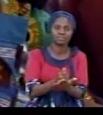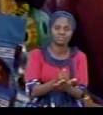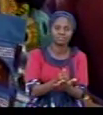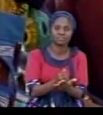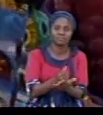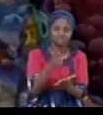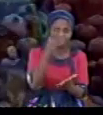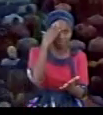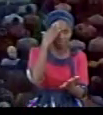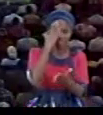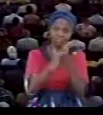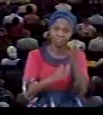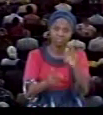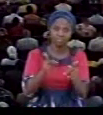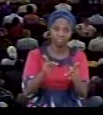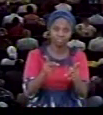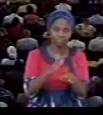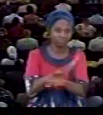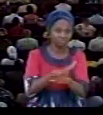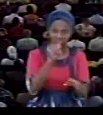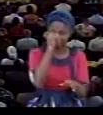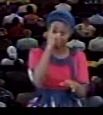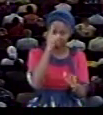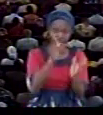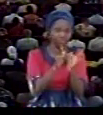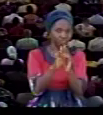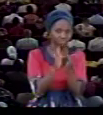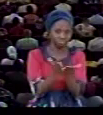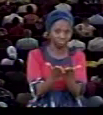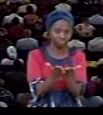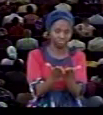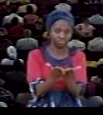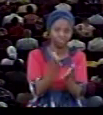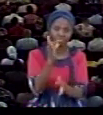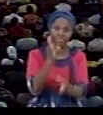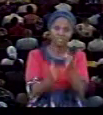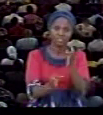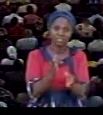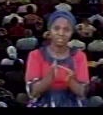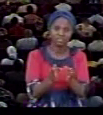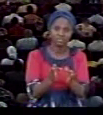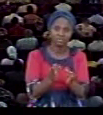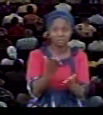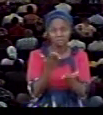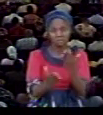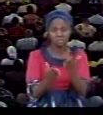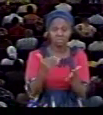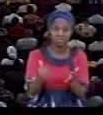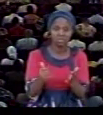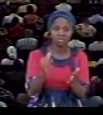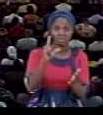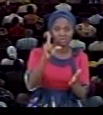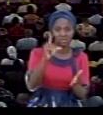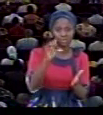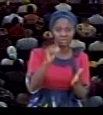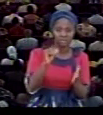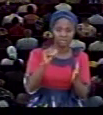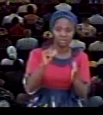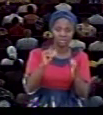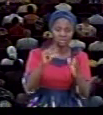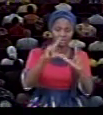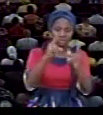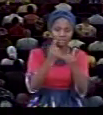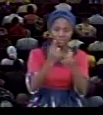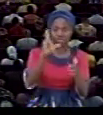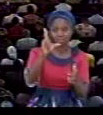some people, they don't understand the Bible. If, you know, maybe a local pastor is having a little challenge,